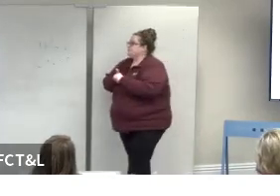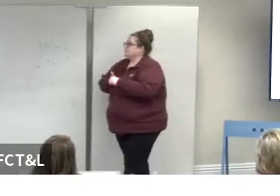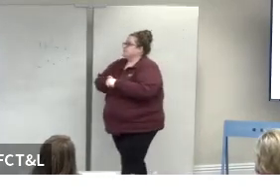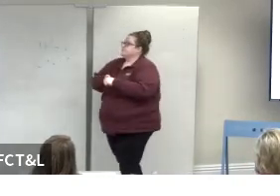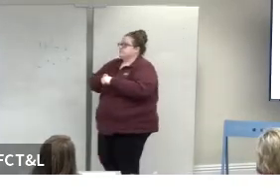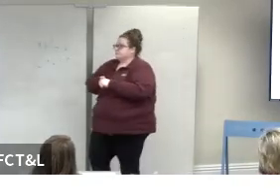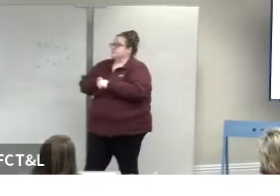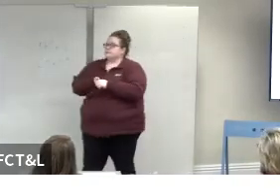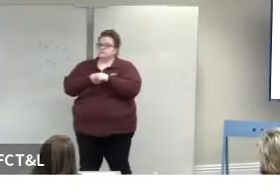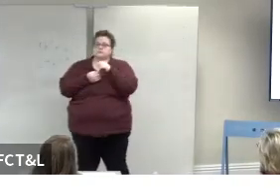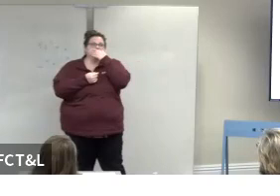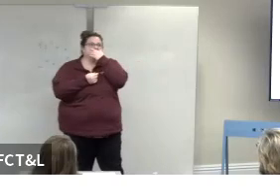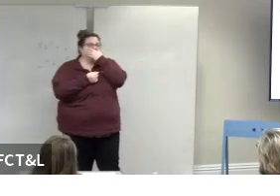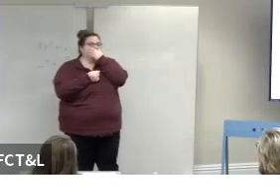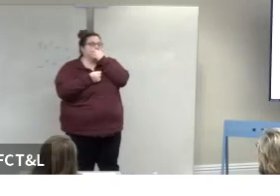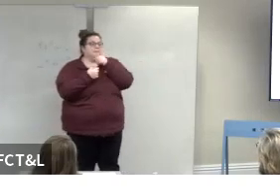Okay, lighting.